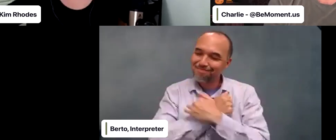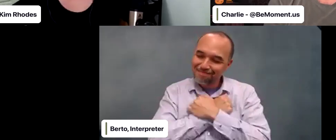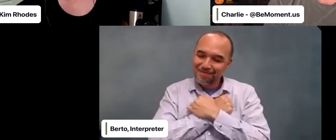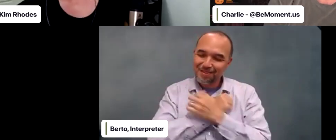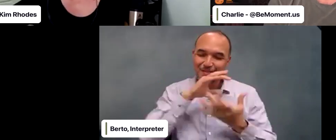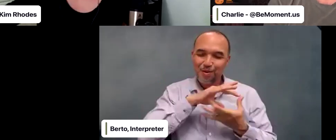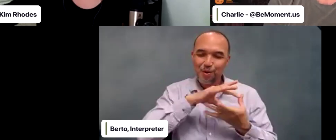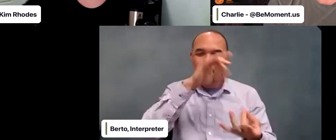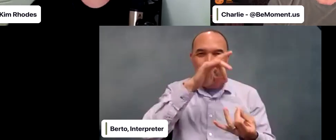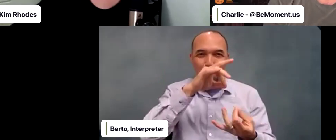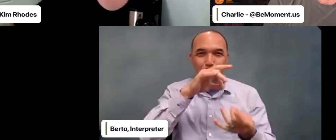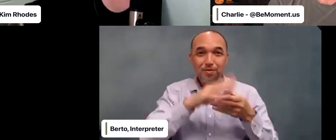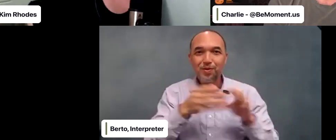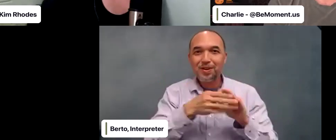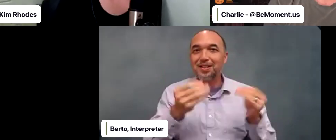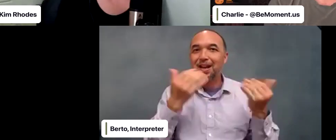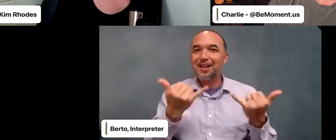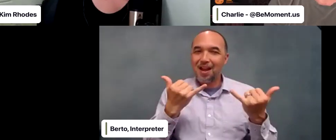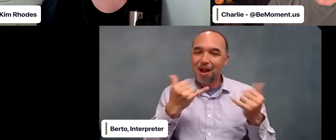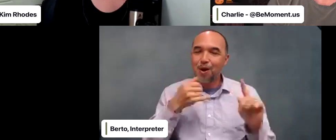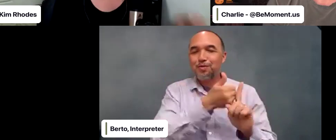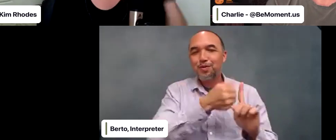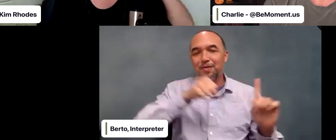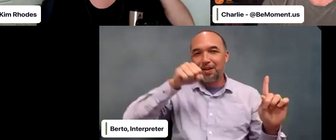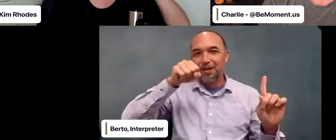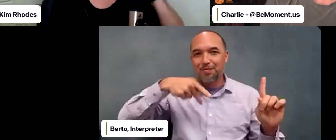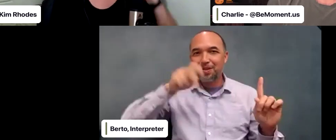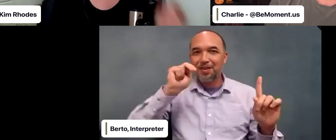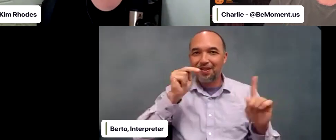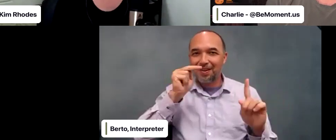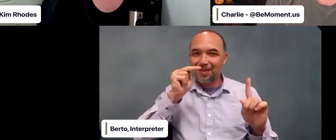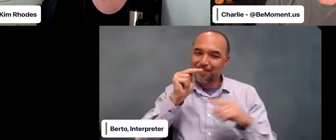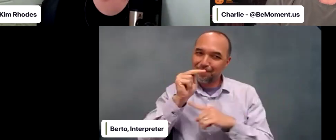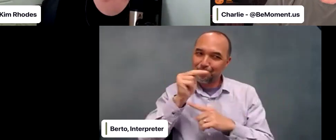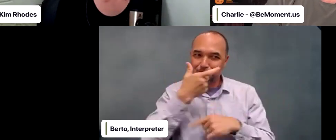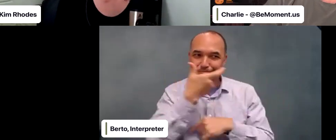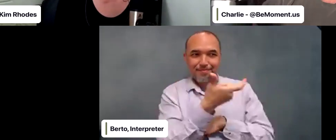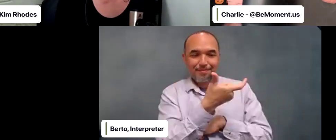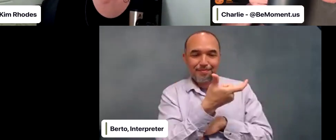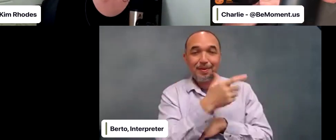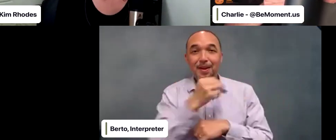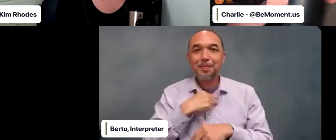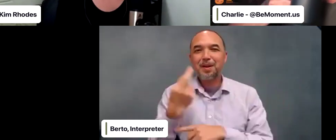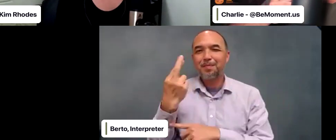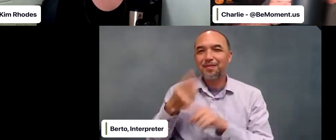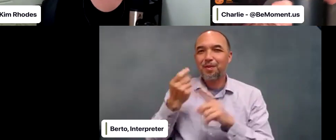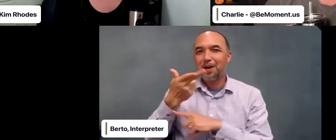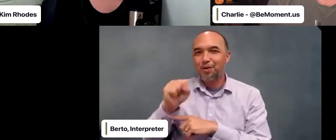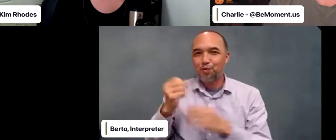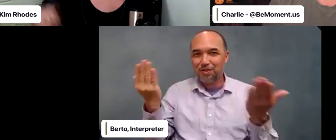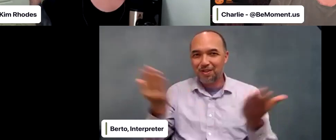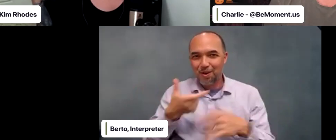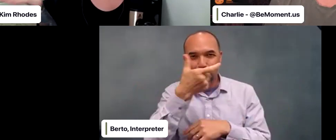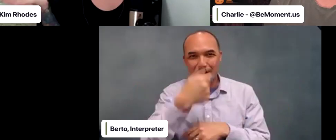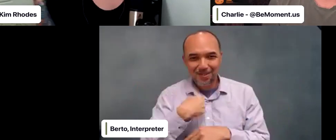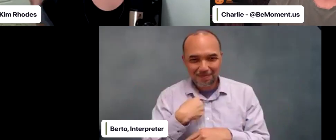a huge fan of Supernatural. Oh, And my good. best friend from high school is visiting, so Oh, they're watching me work this evening. excellent. Well, we're